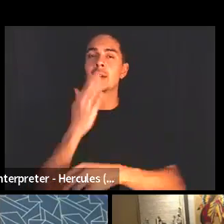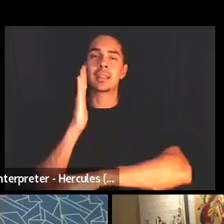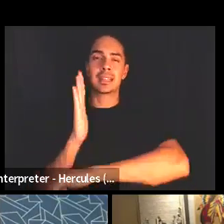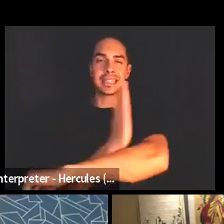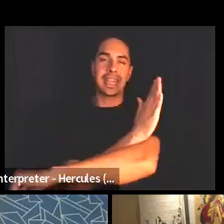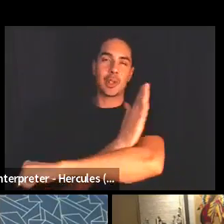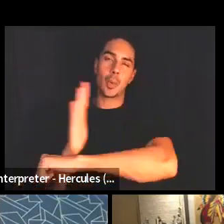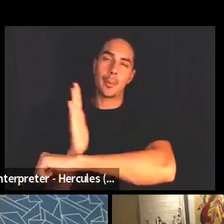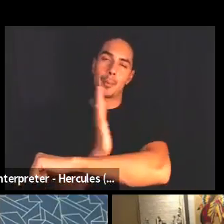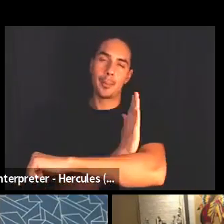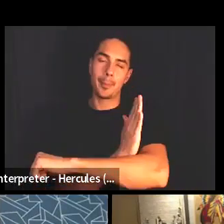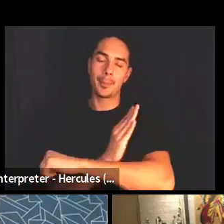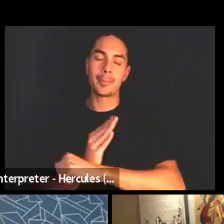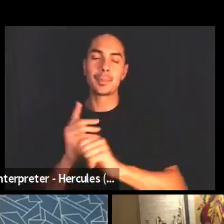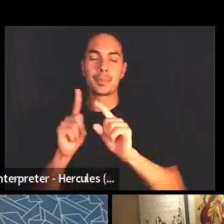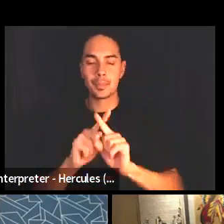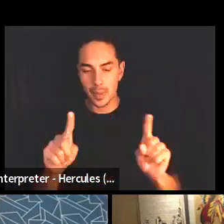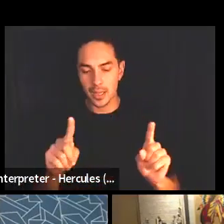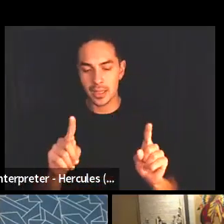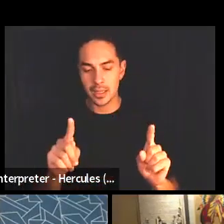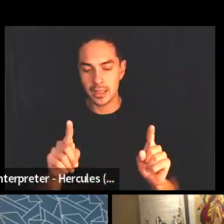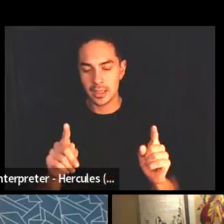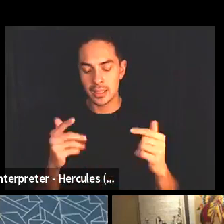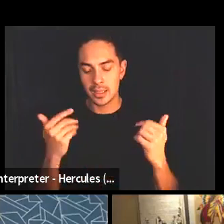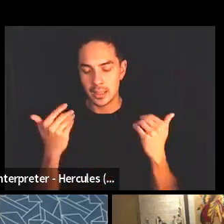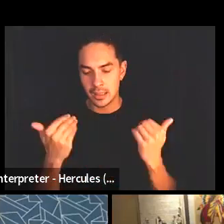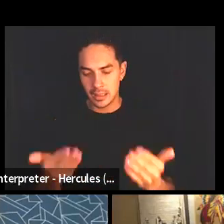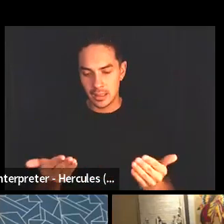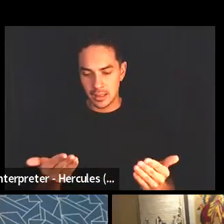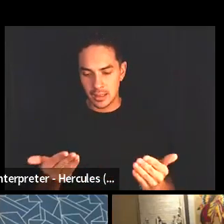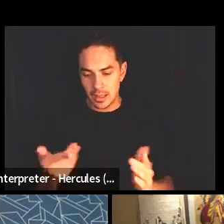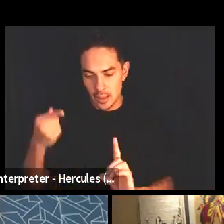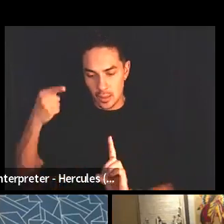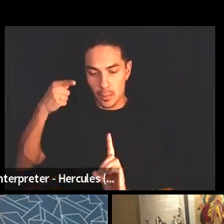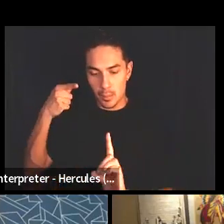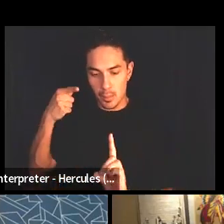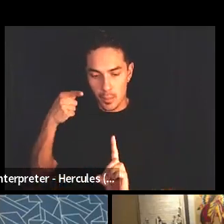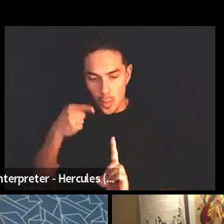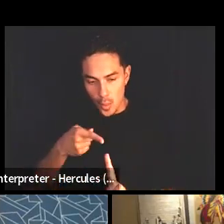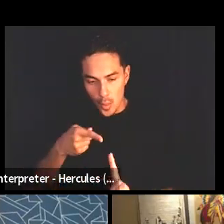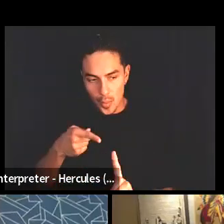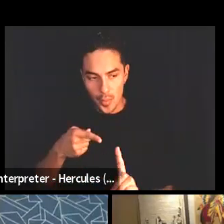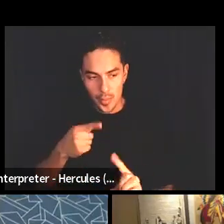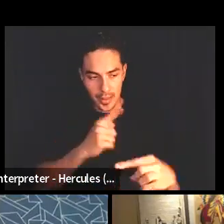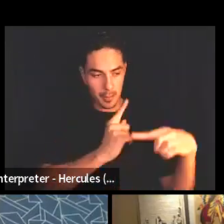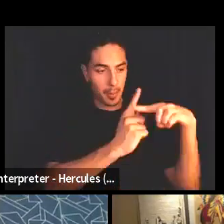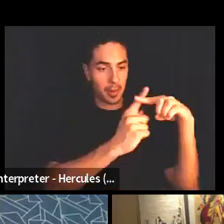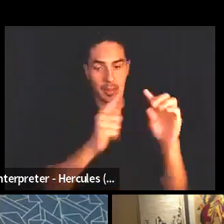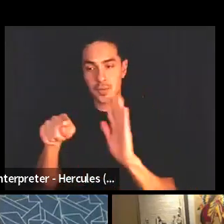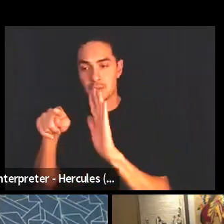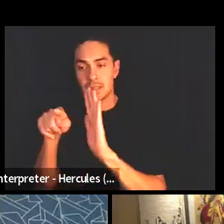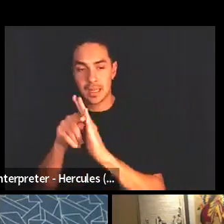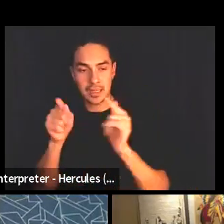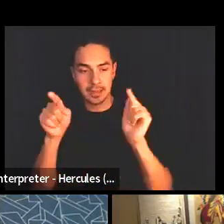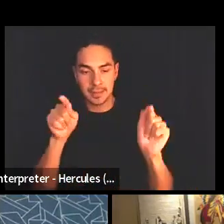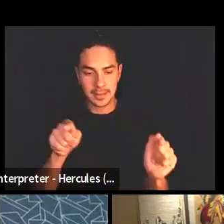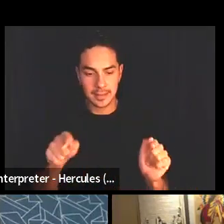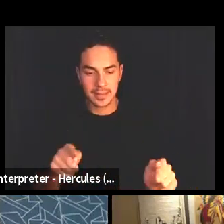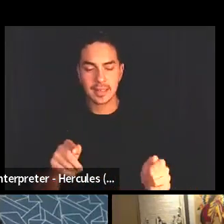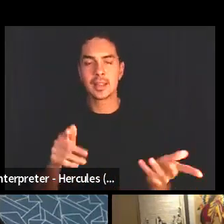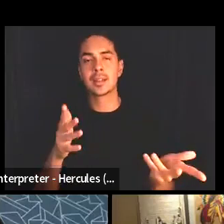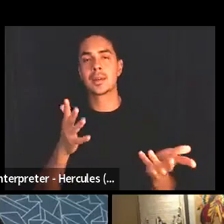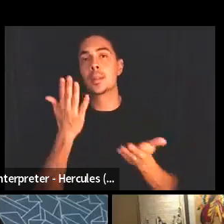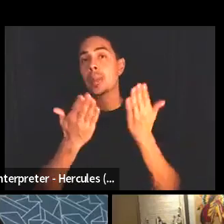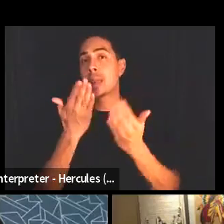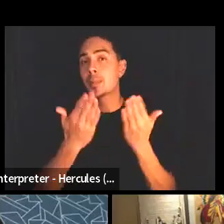But that's really also it too, is that it has to do with, you know, what kind of support system did you have growing up?